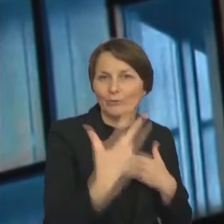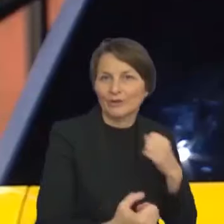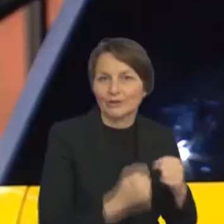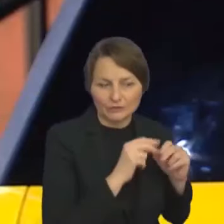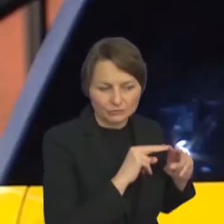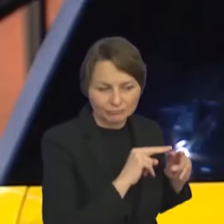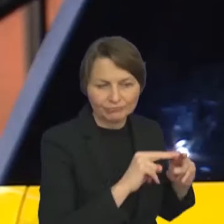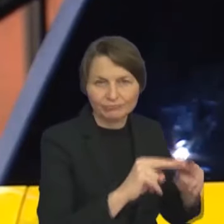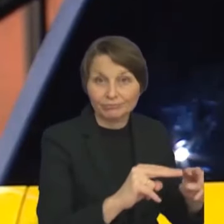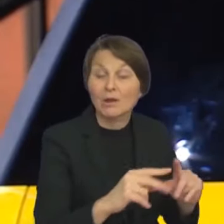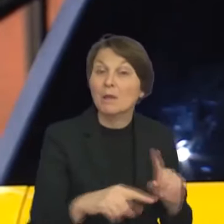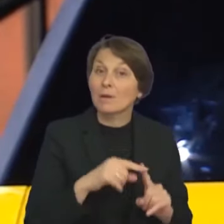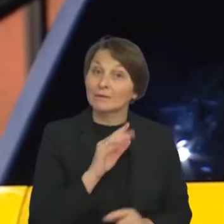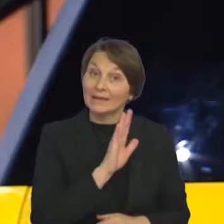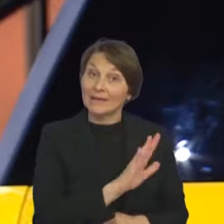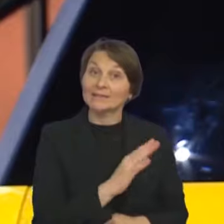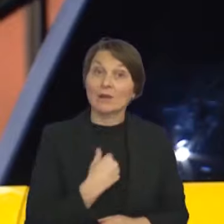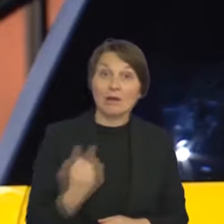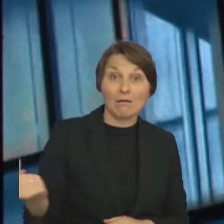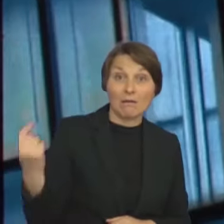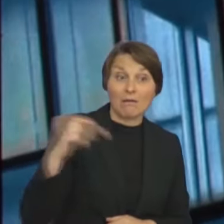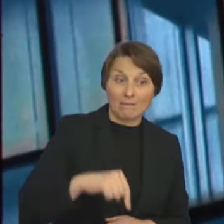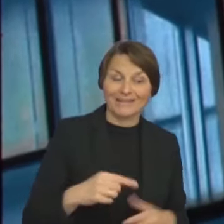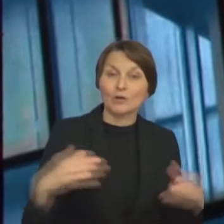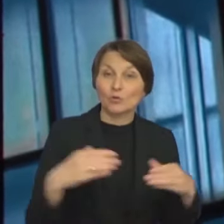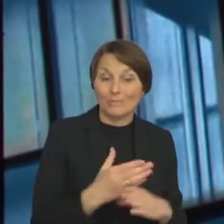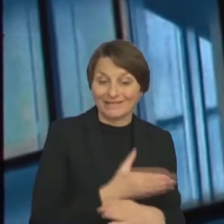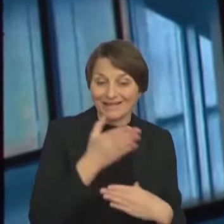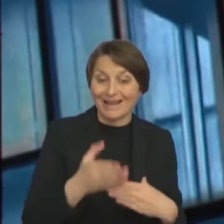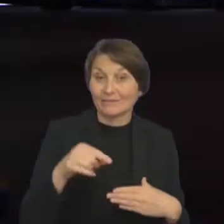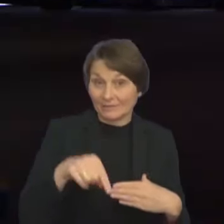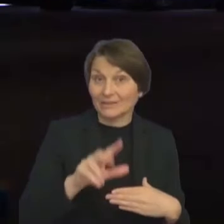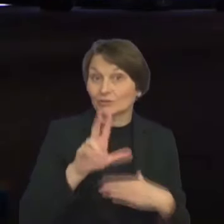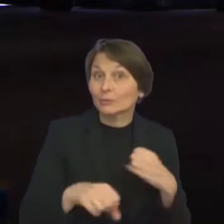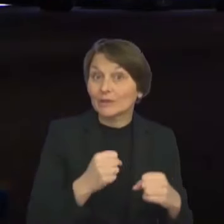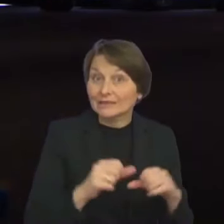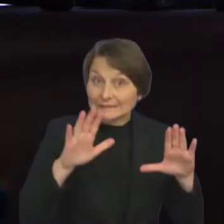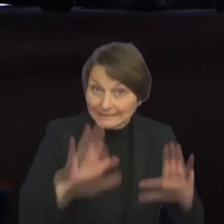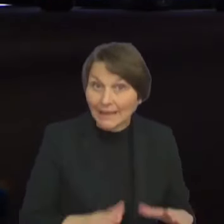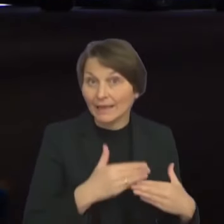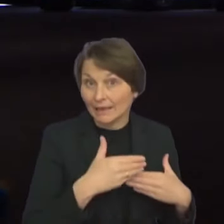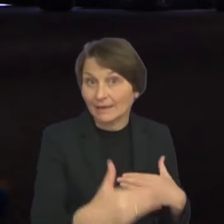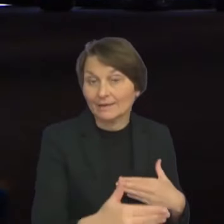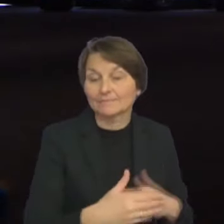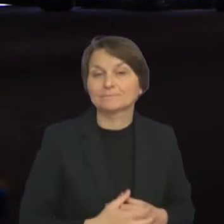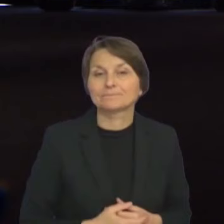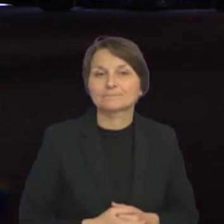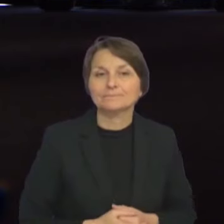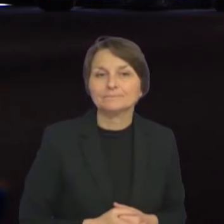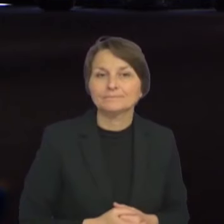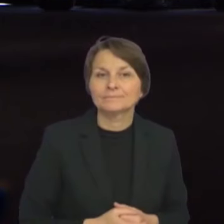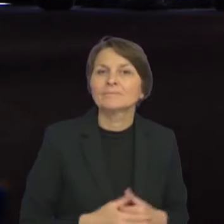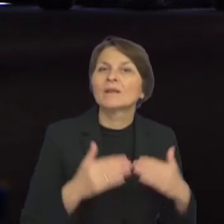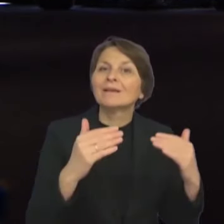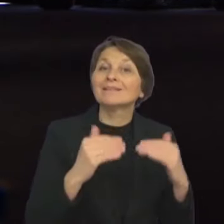Meo's presence within the group at the end of the three-year period. Now, concerning the variable compensation of the